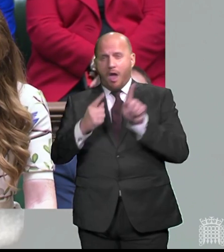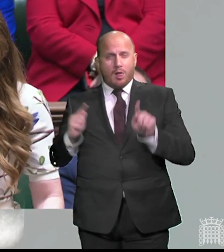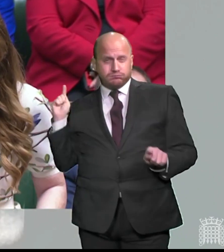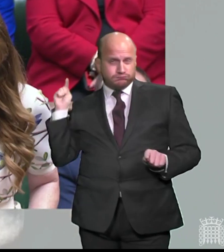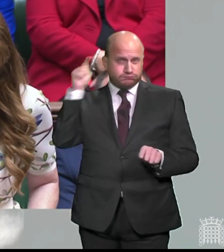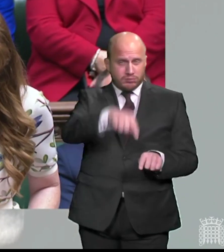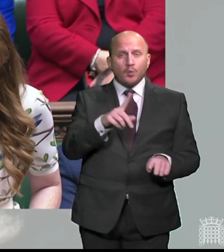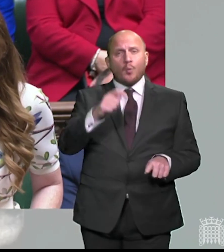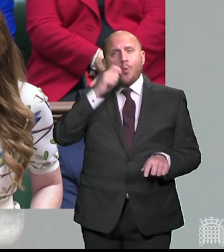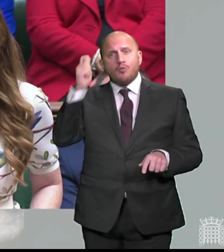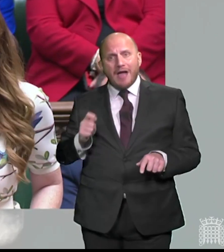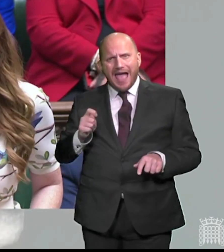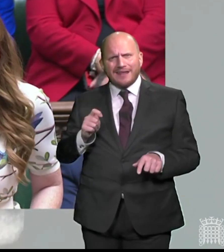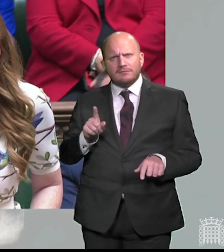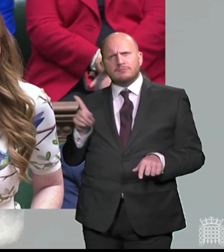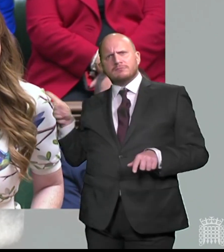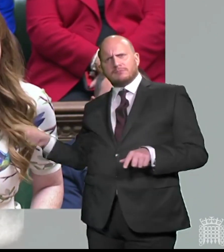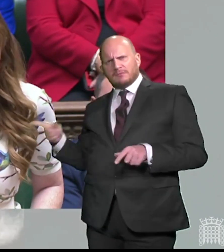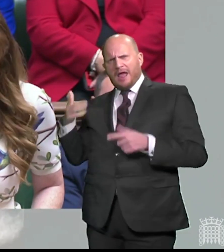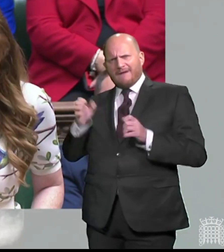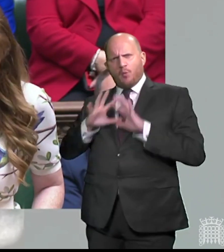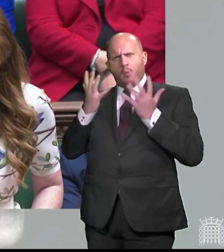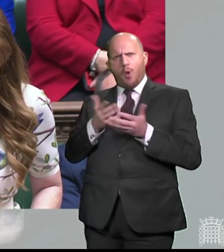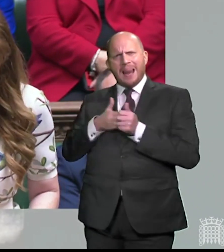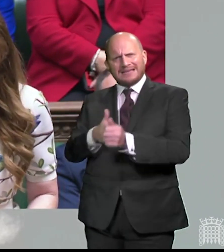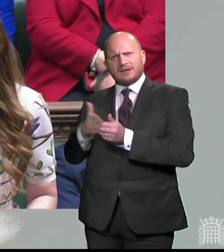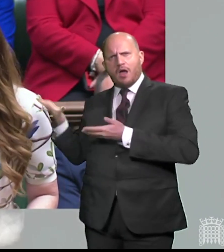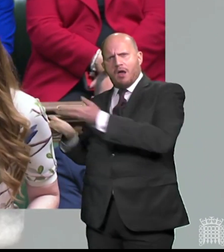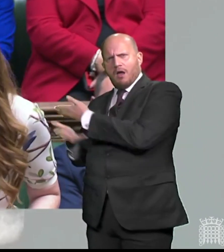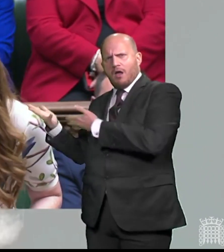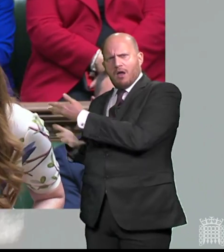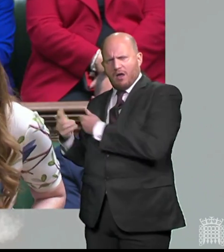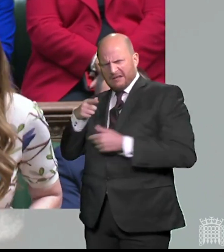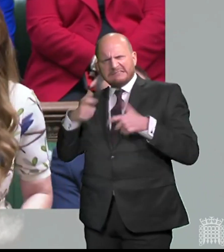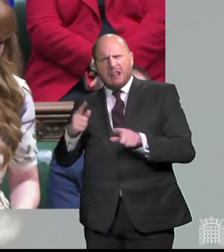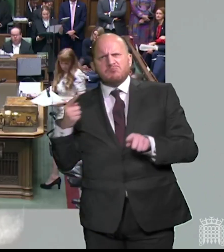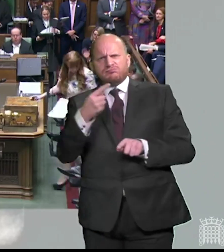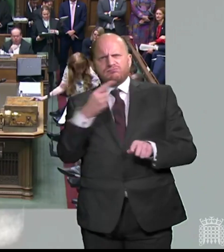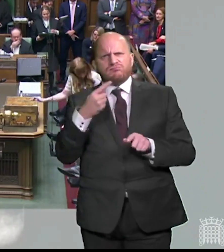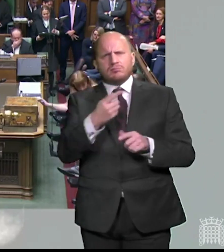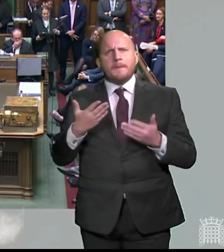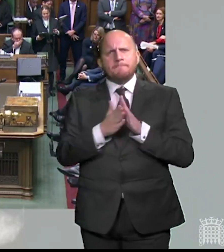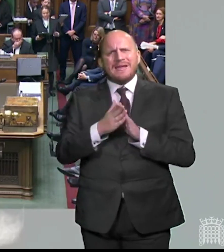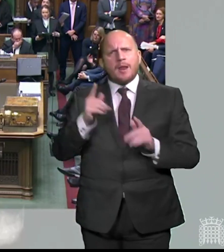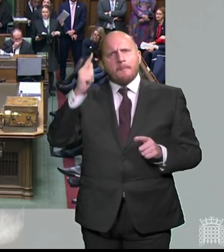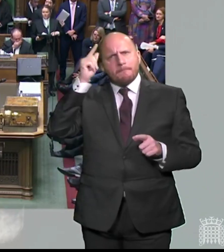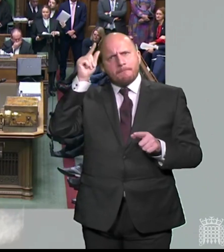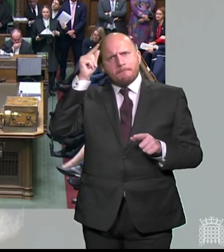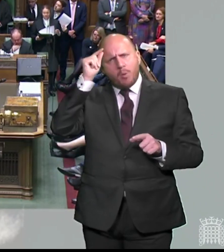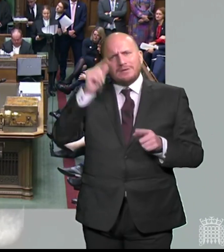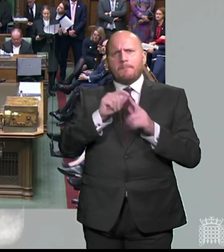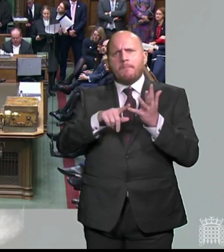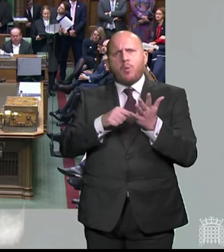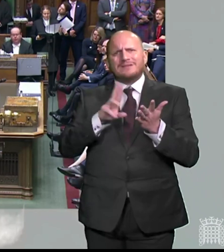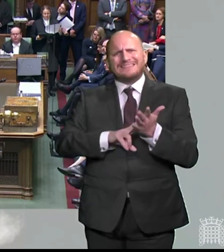infrastructure whilst world leaders meet shows the utter contempt that Putin has for international order? Deputy Prime Minister.